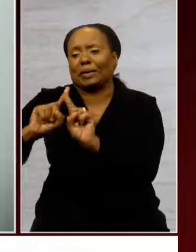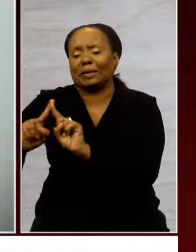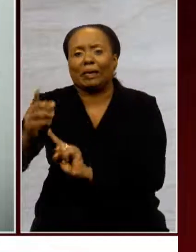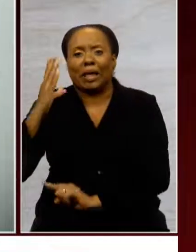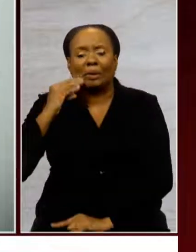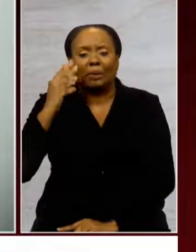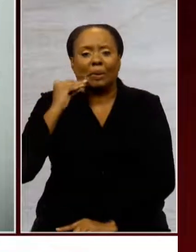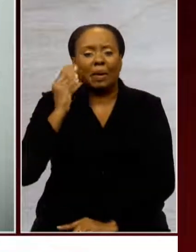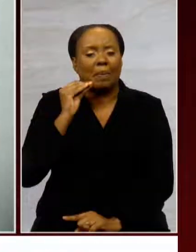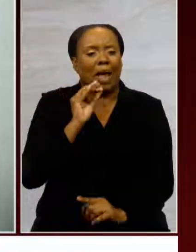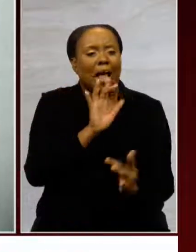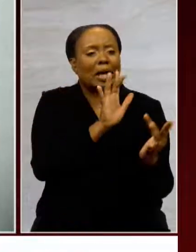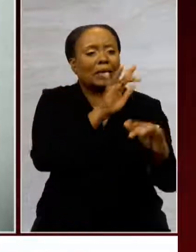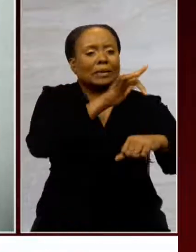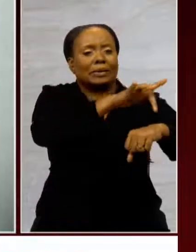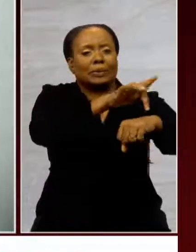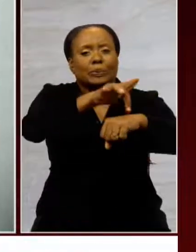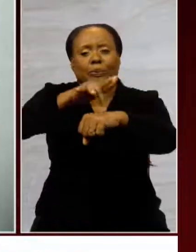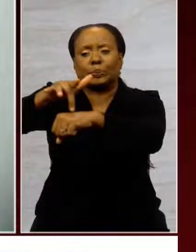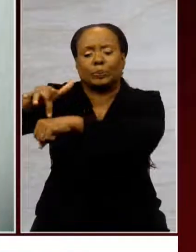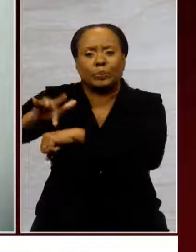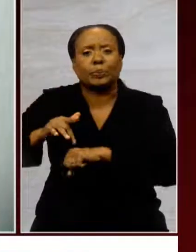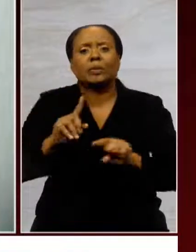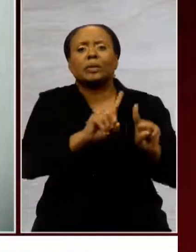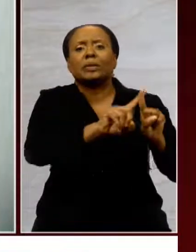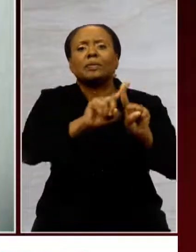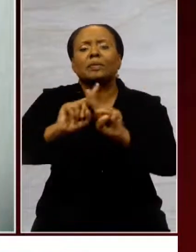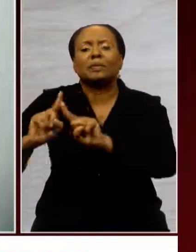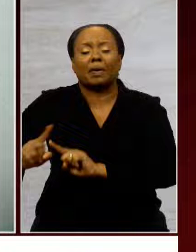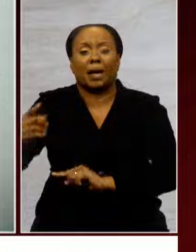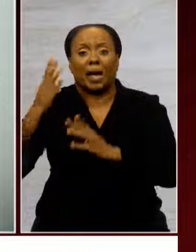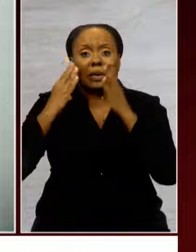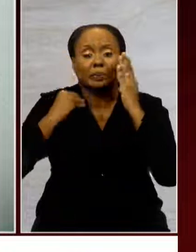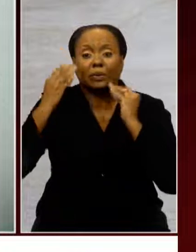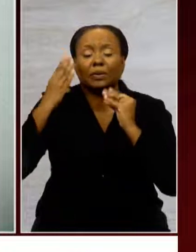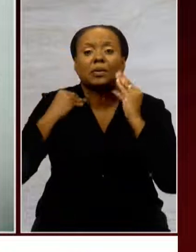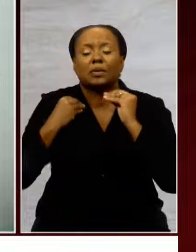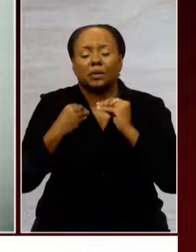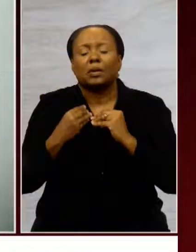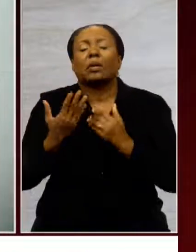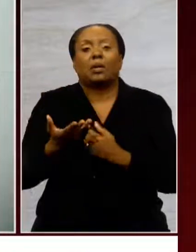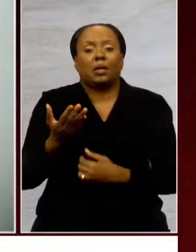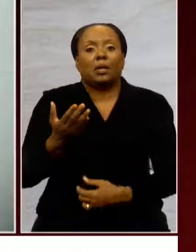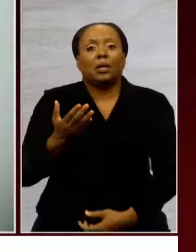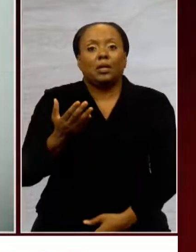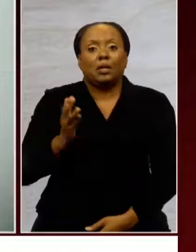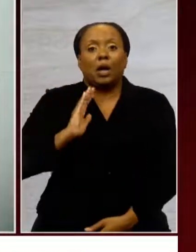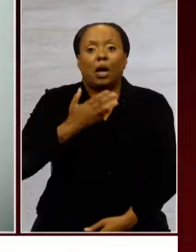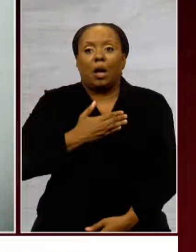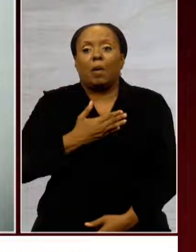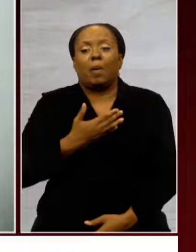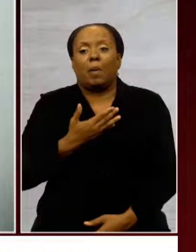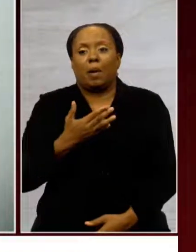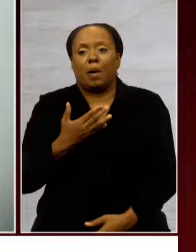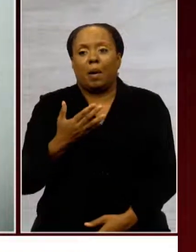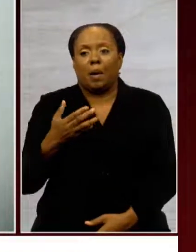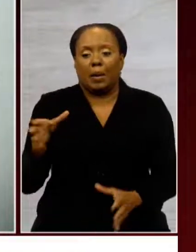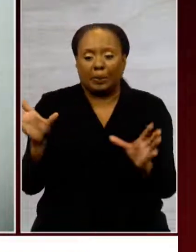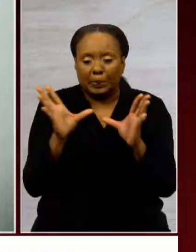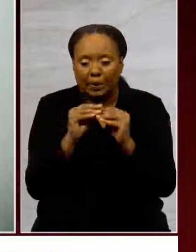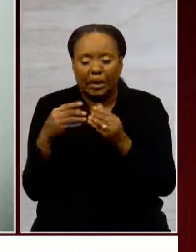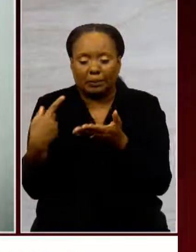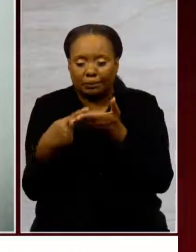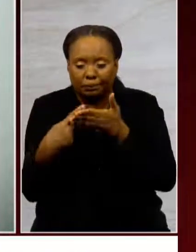experiences. And therefore, the legislation that is eventually going to come out of this work has to